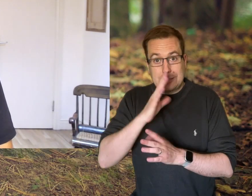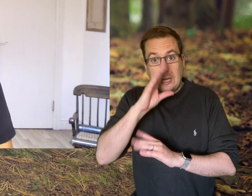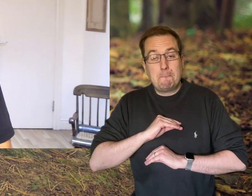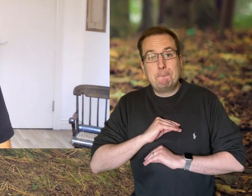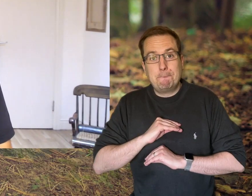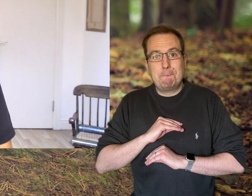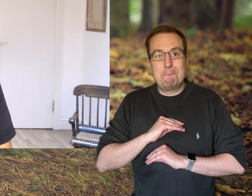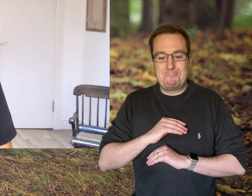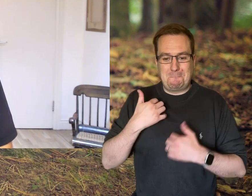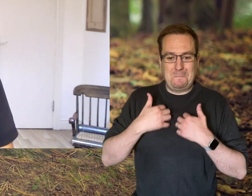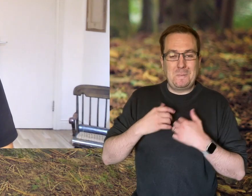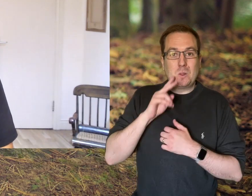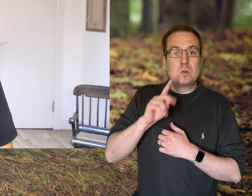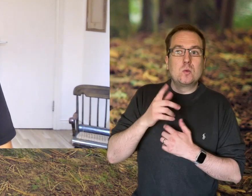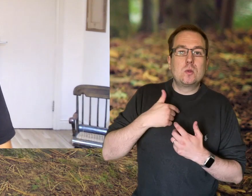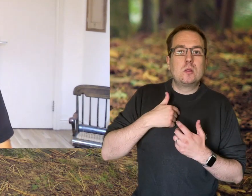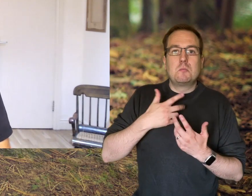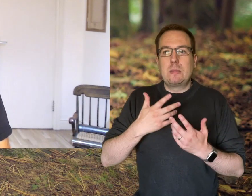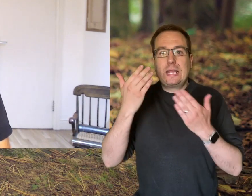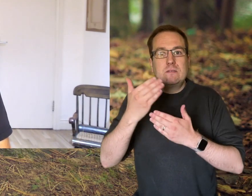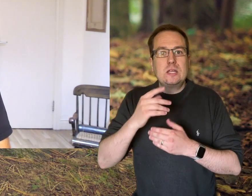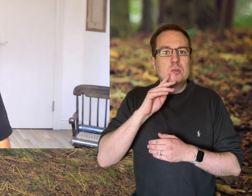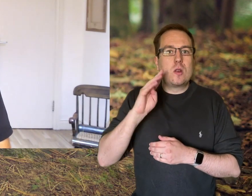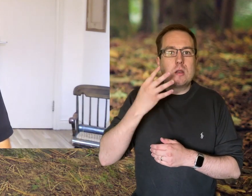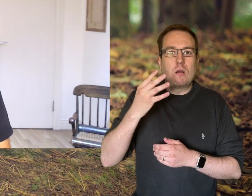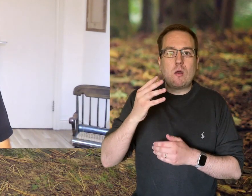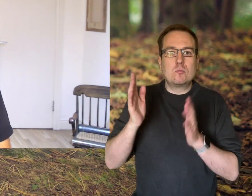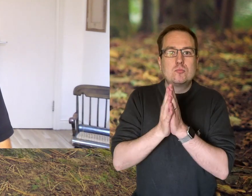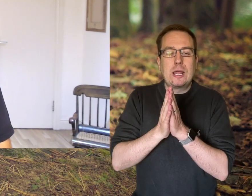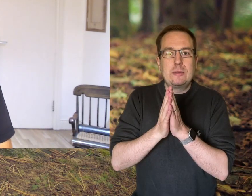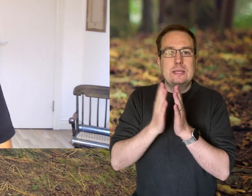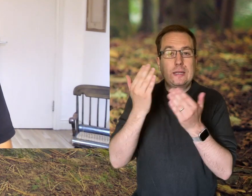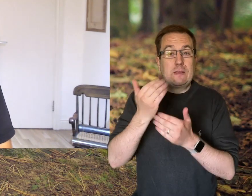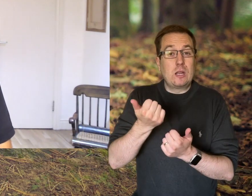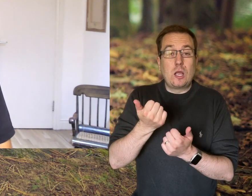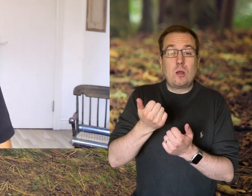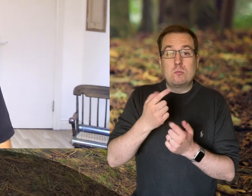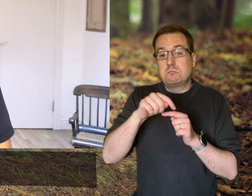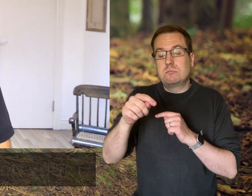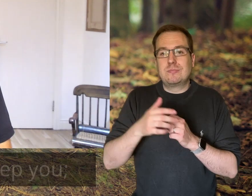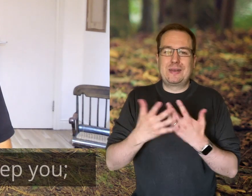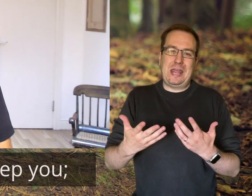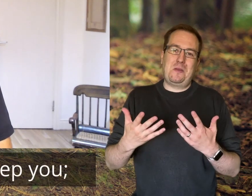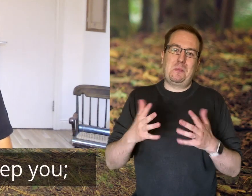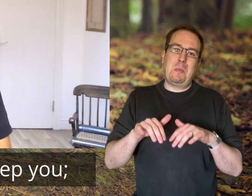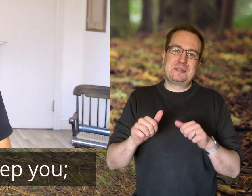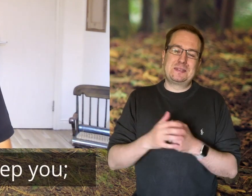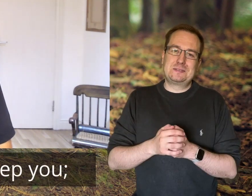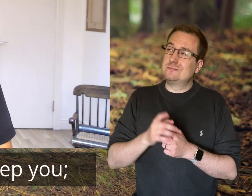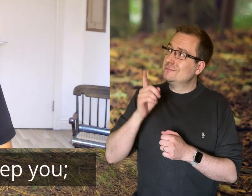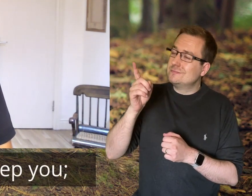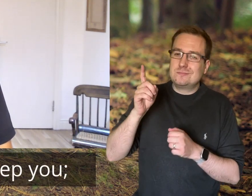And we look forward to seeing you at one of the 9 o'clock prayer meetings on Facebook or next Sunday. So let's just finish with the blessing. The